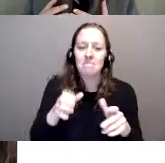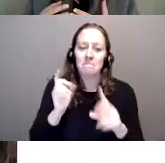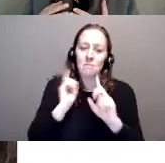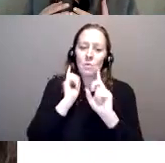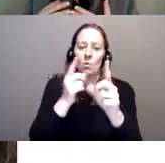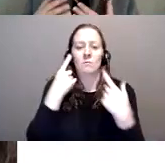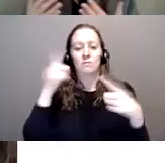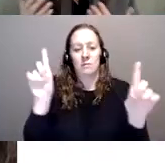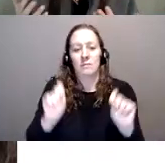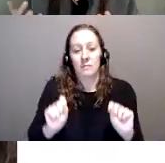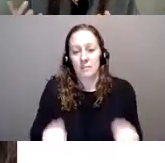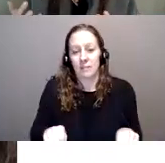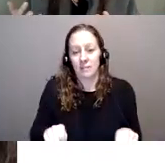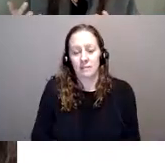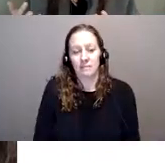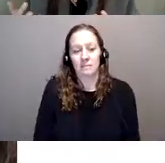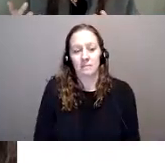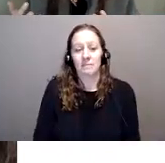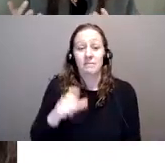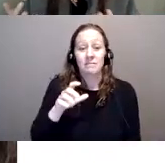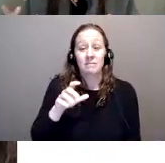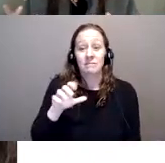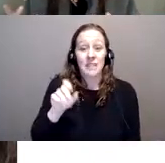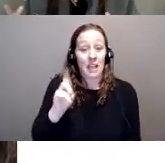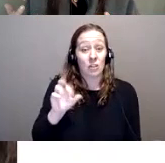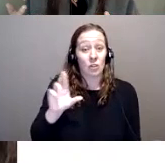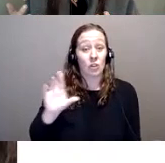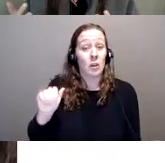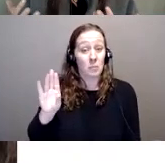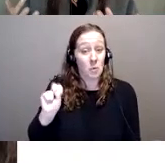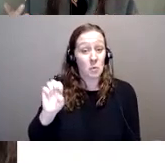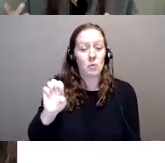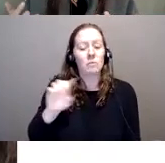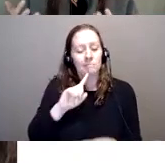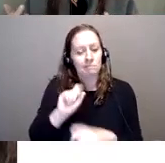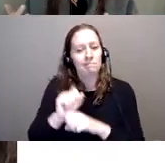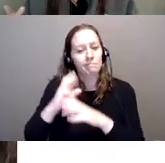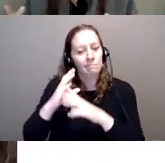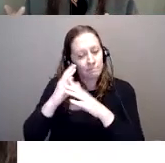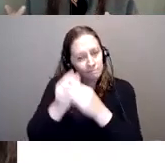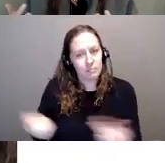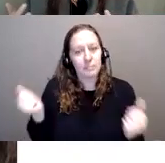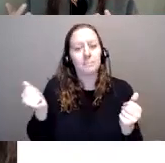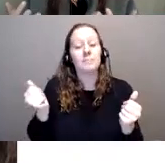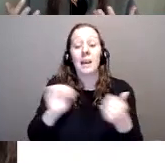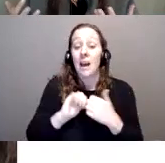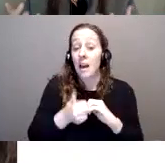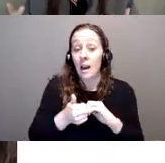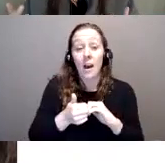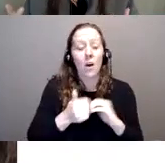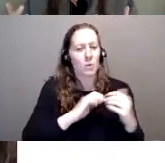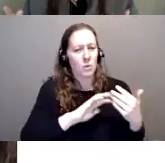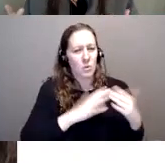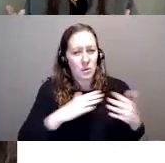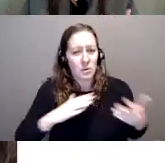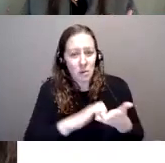where, elder abuse will be truly combated with strong community partners like